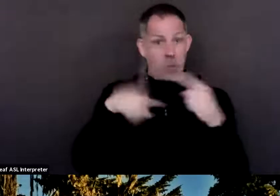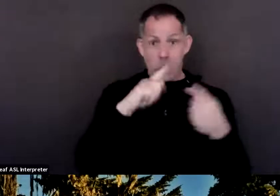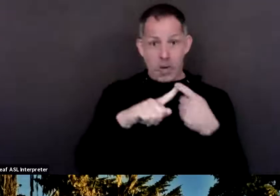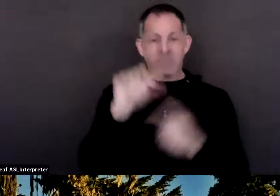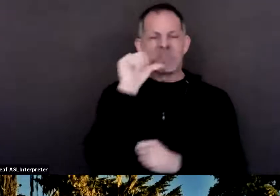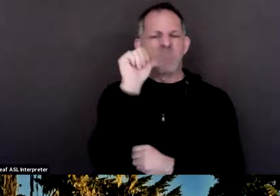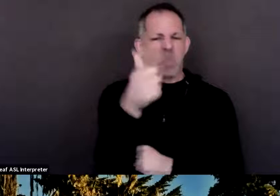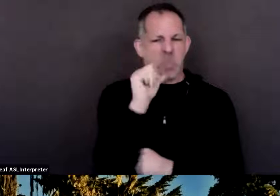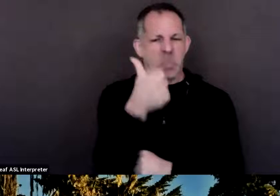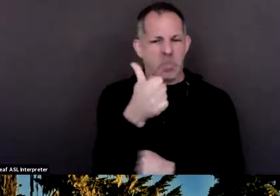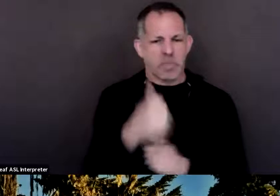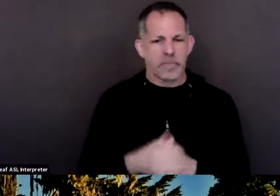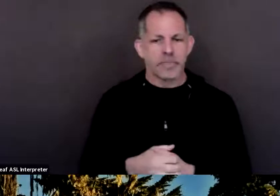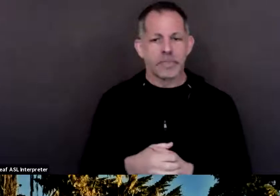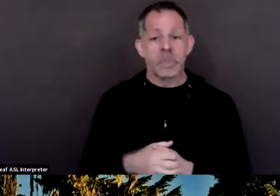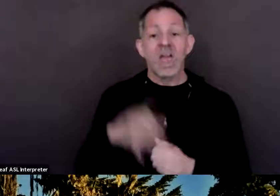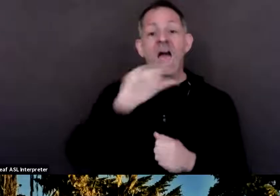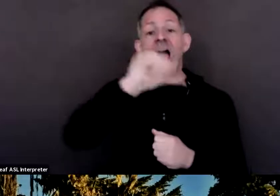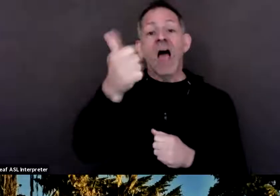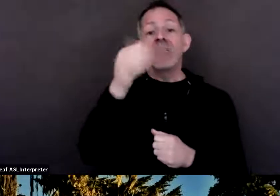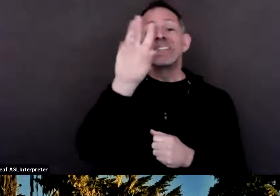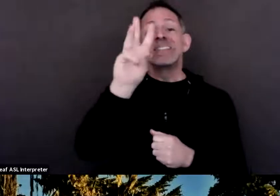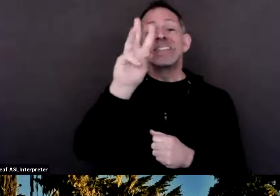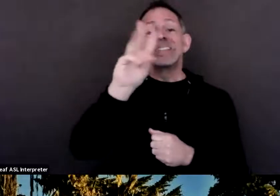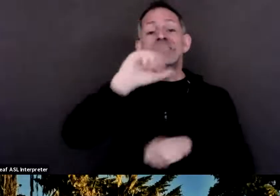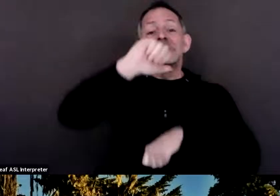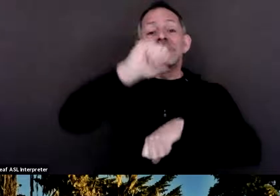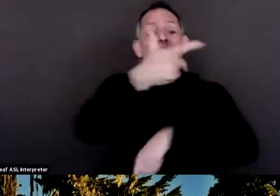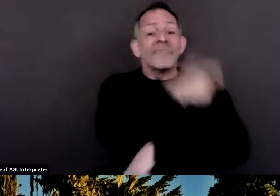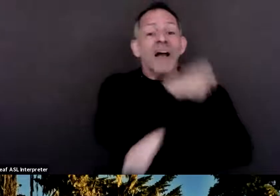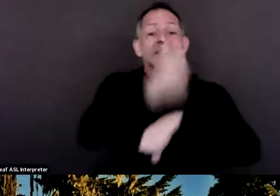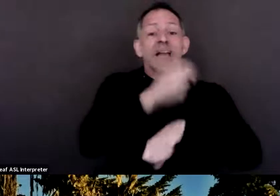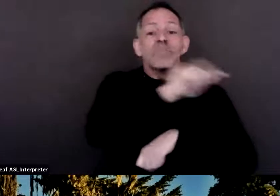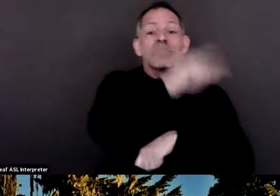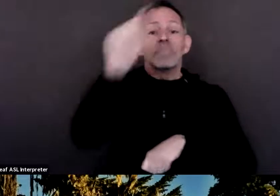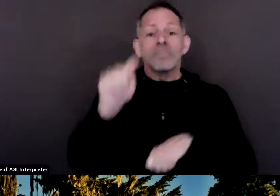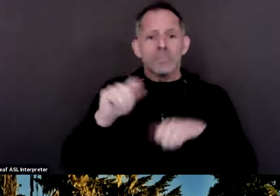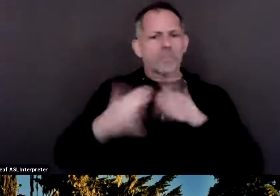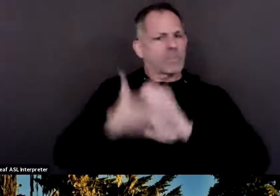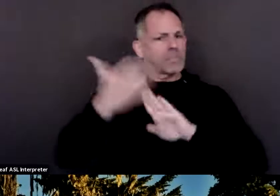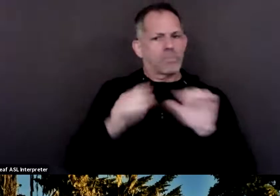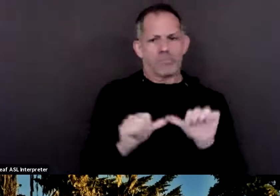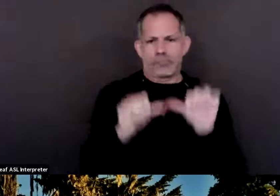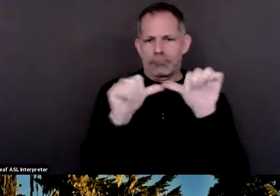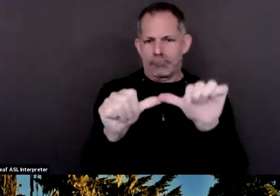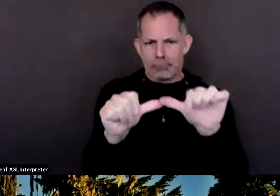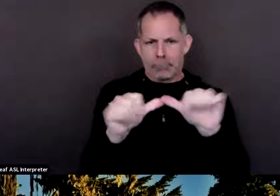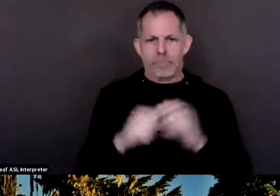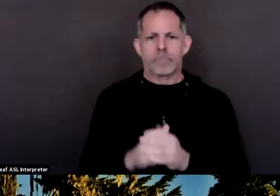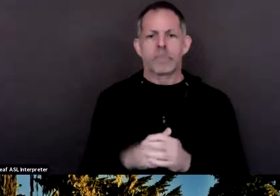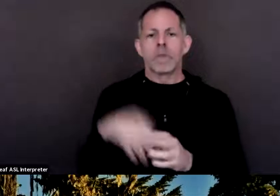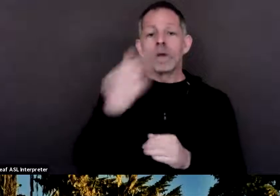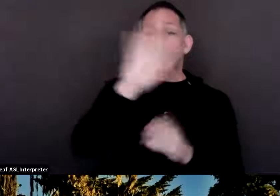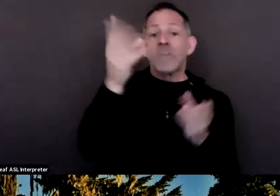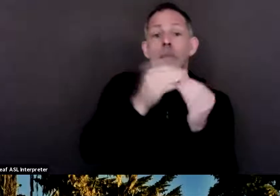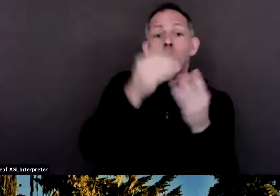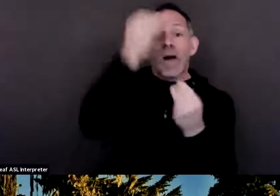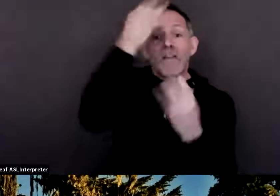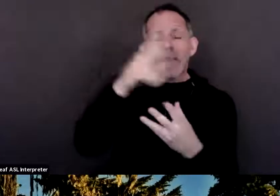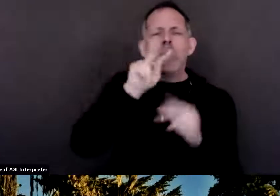sites, reservations are required. So we have a website we'll post a link to. There's also the call center, which is